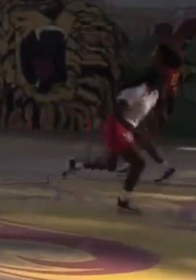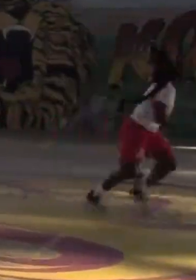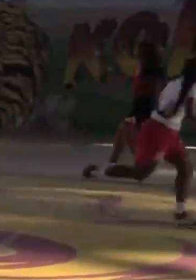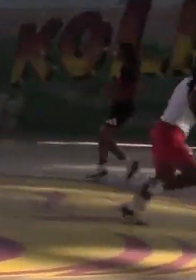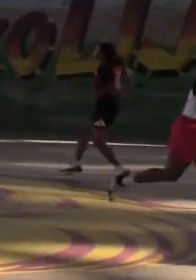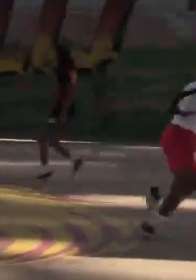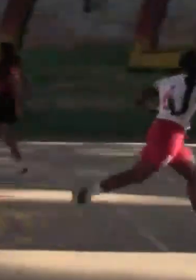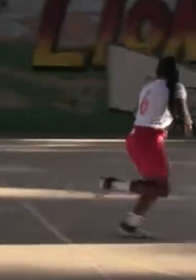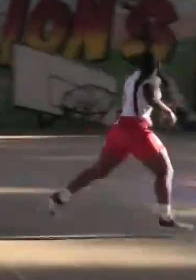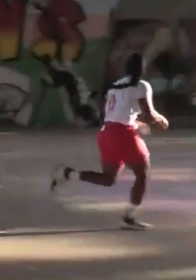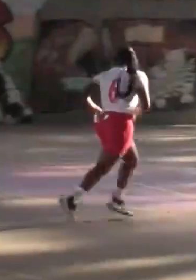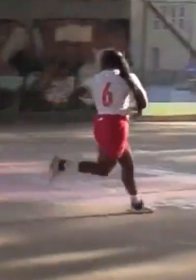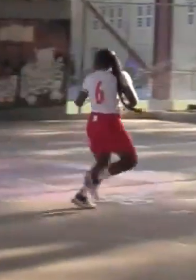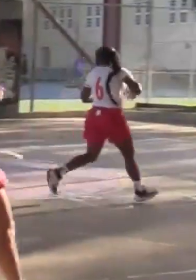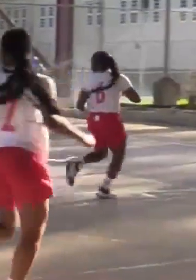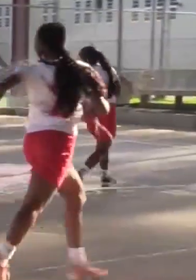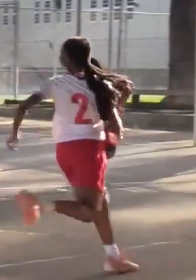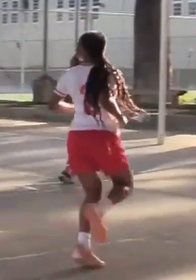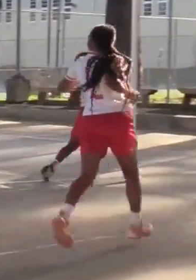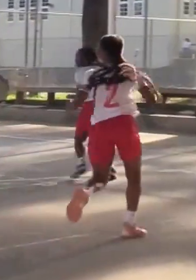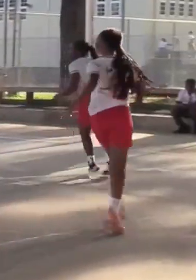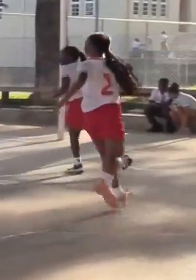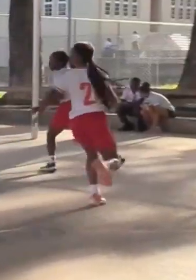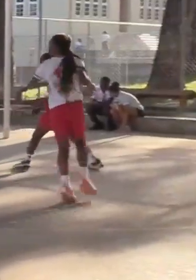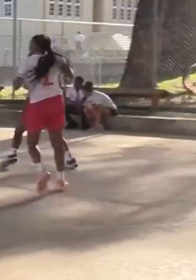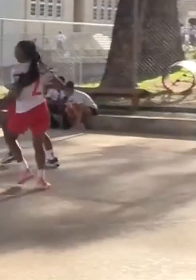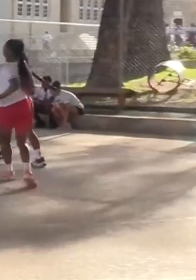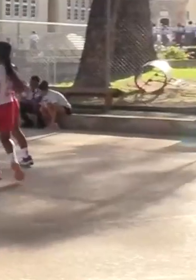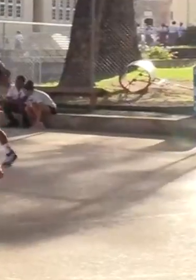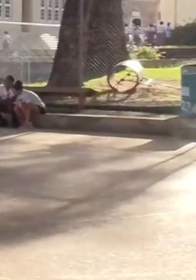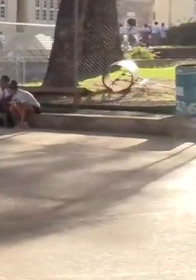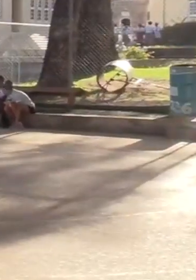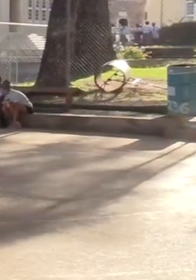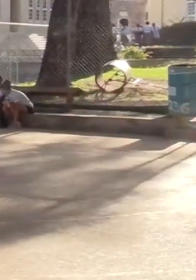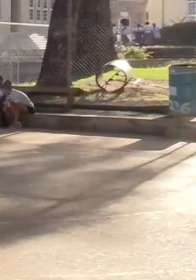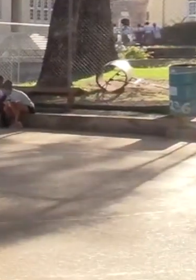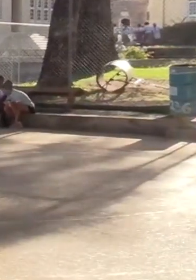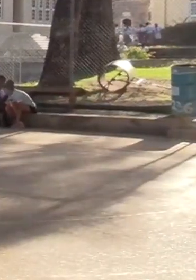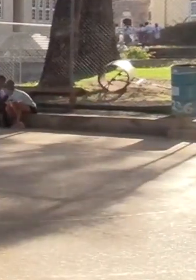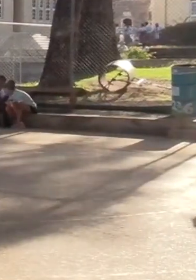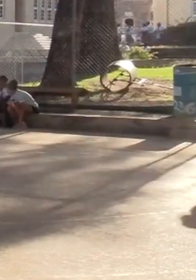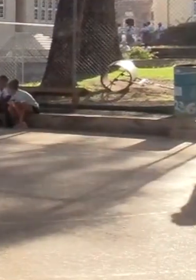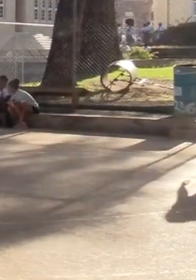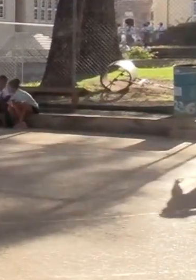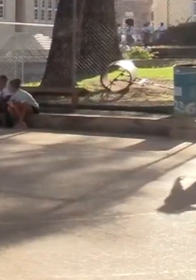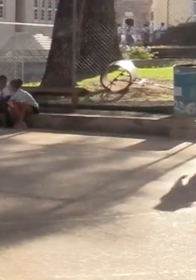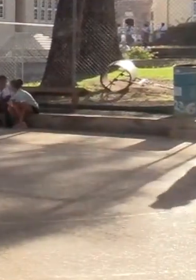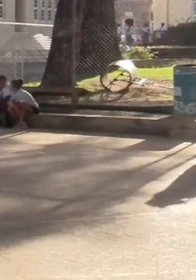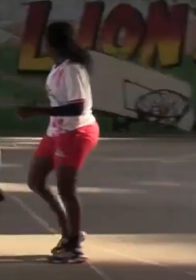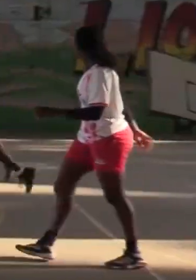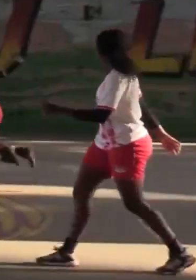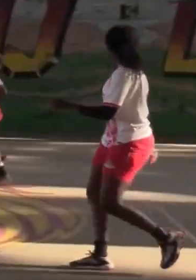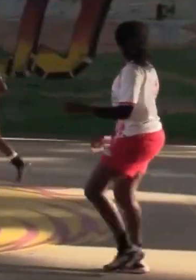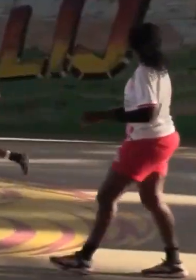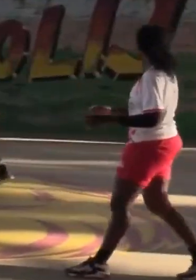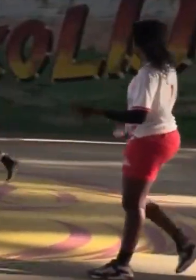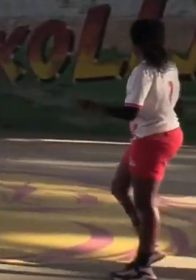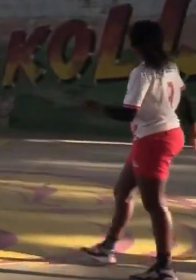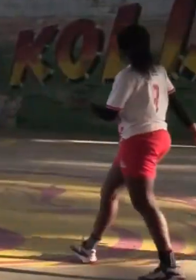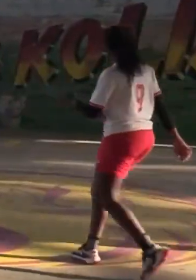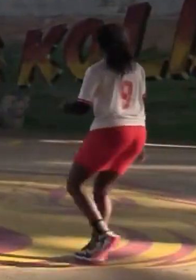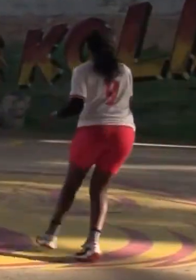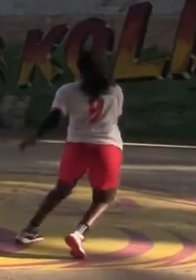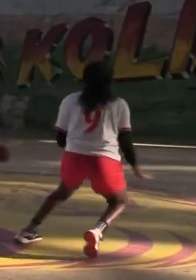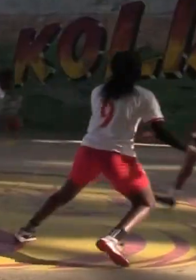half, really showcasing their talents at both ends of the court. In the final analysis, Queens College crushing